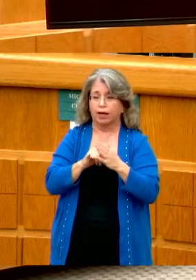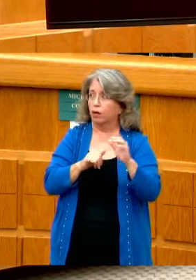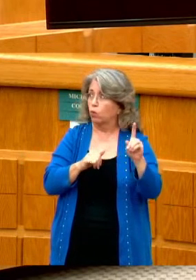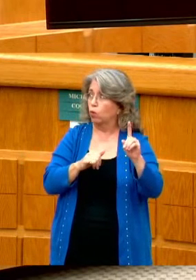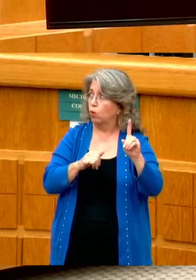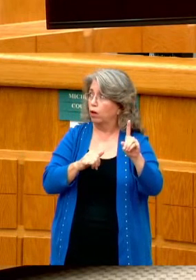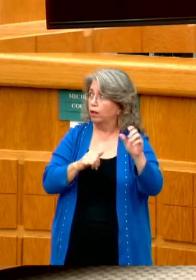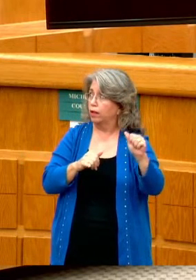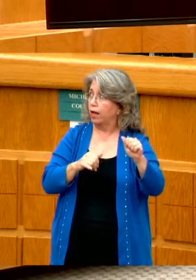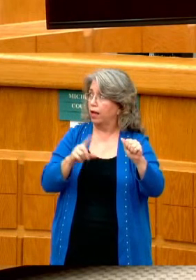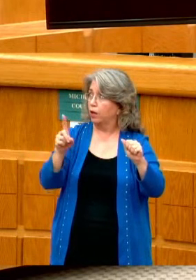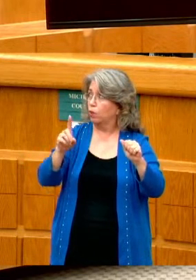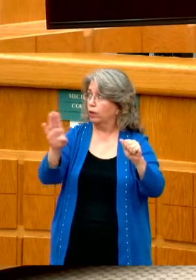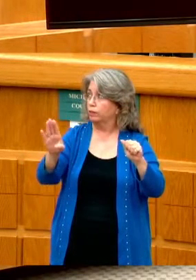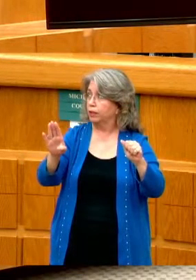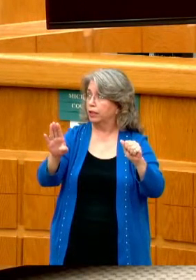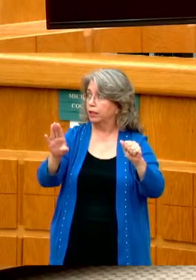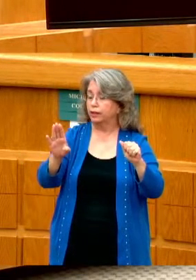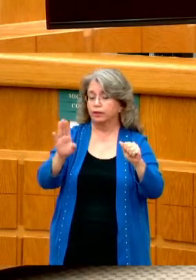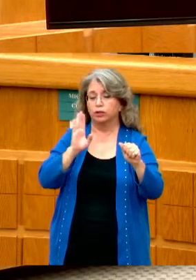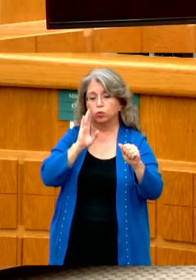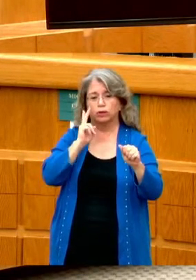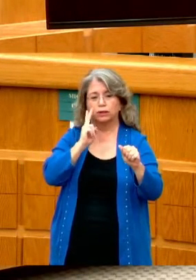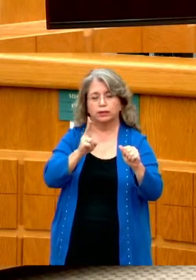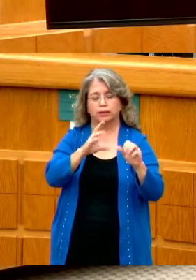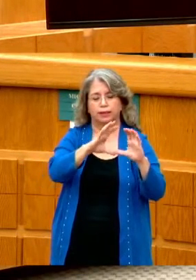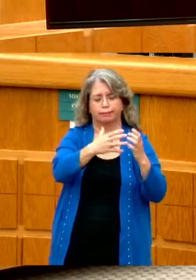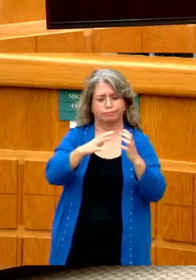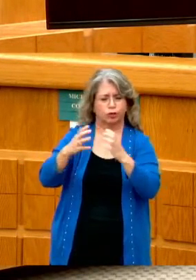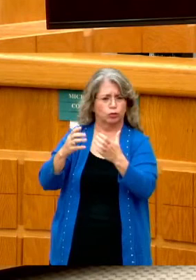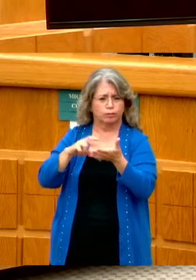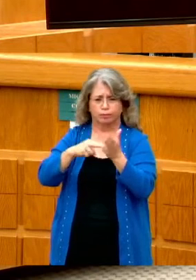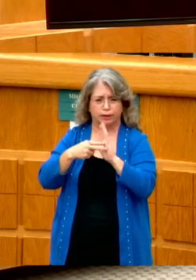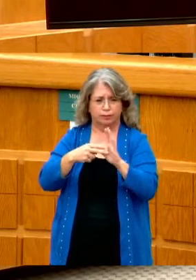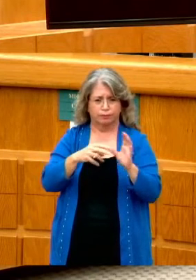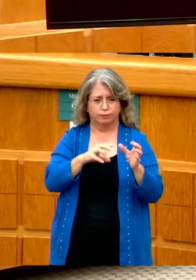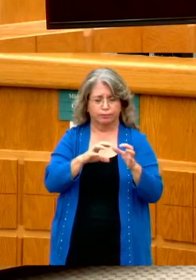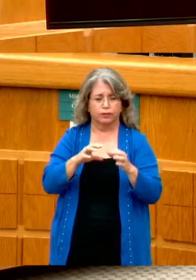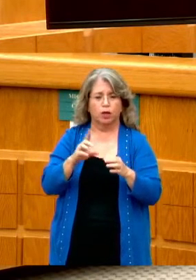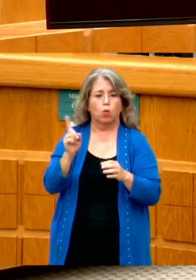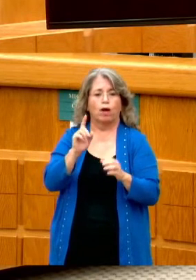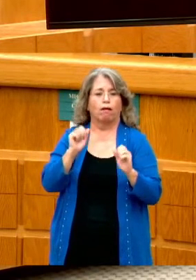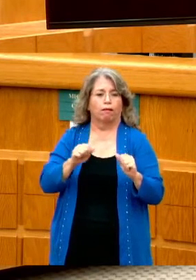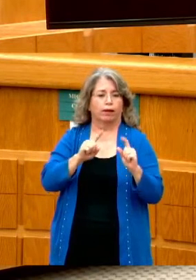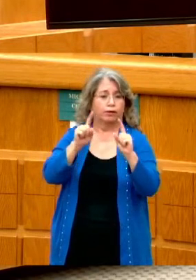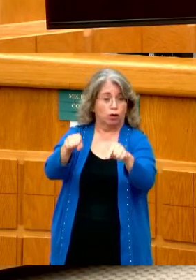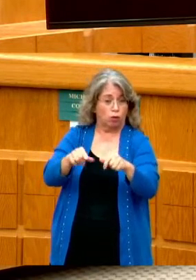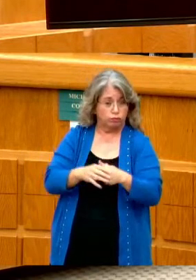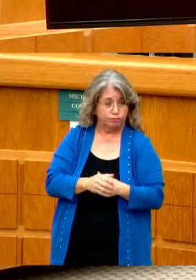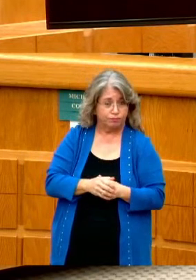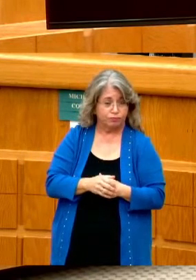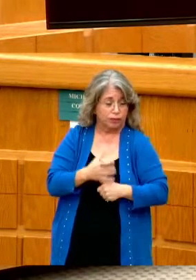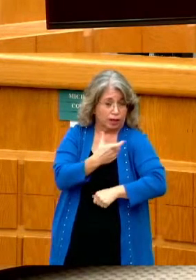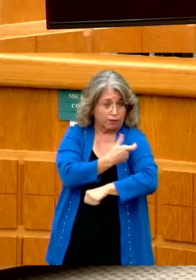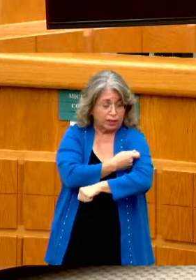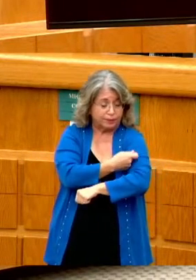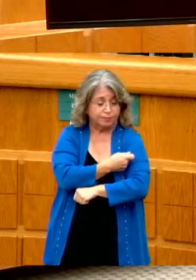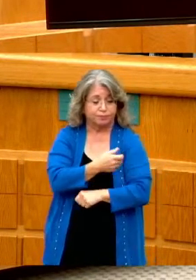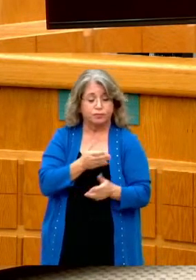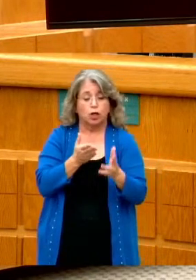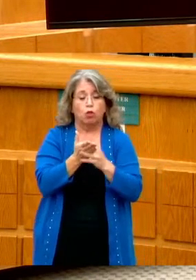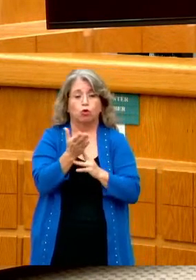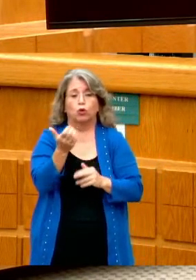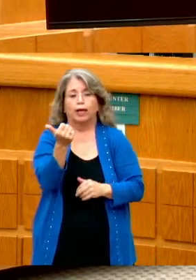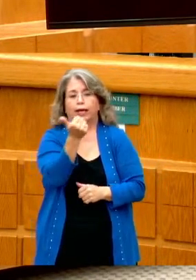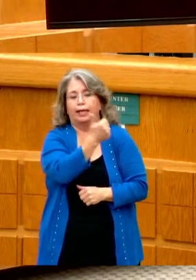here as well, so you'll see the phases. But so where can I go to get vaccinated? You can get vaccinated through any